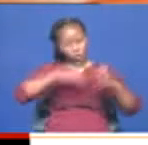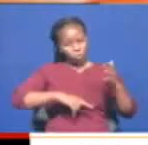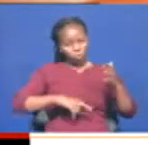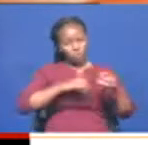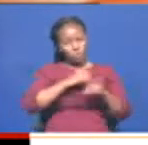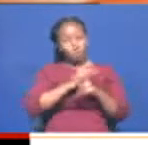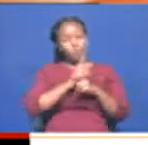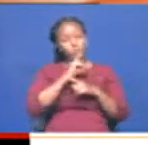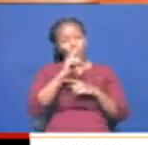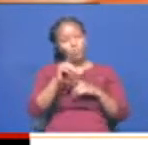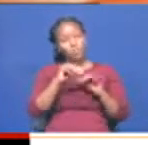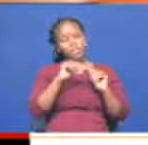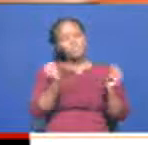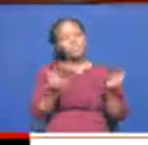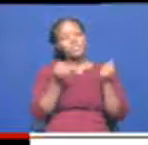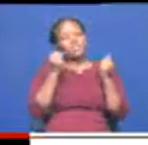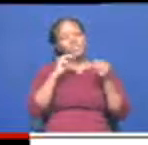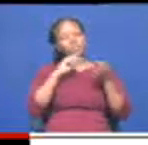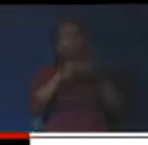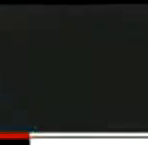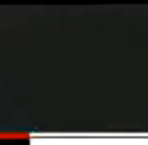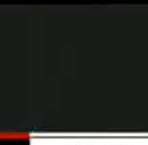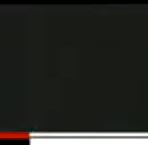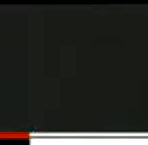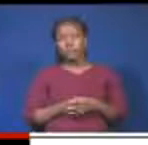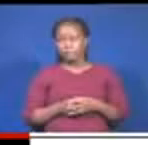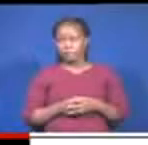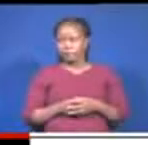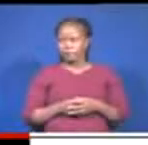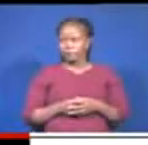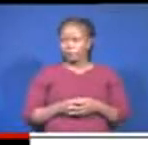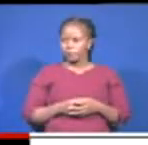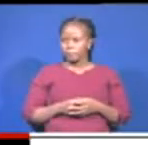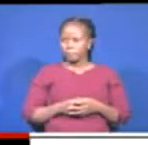safety of the projects they're dealing with?